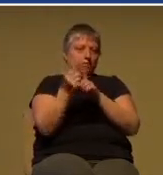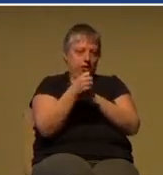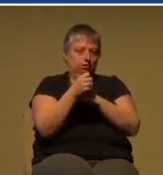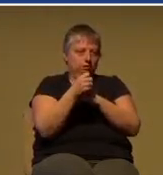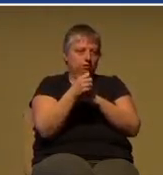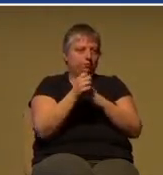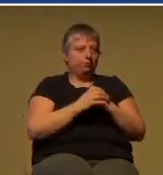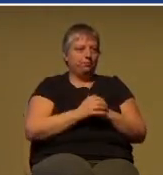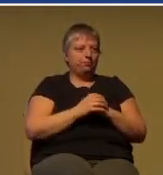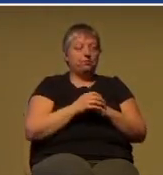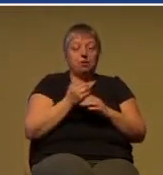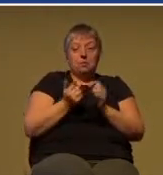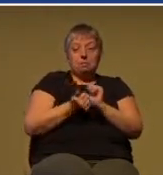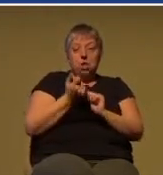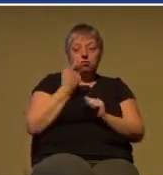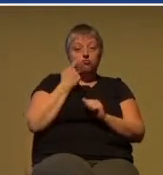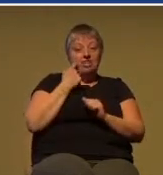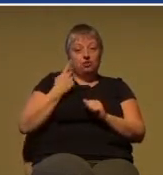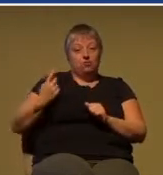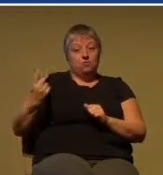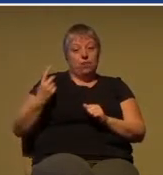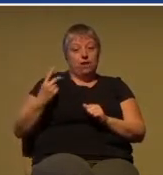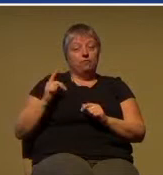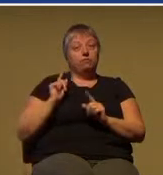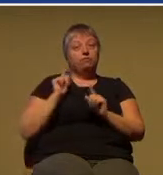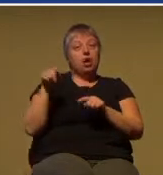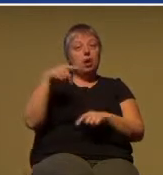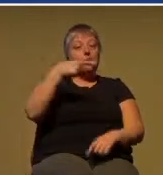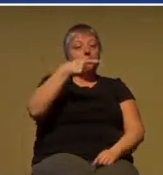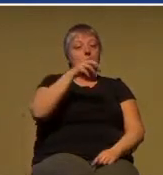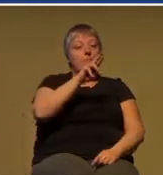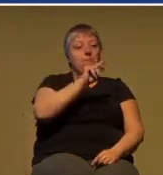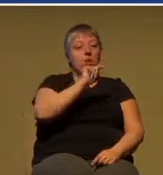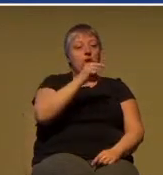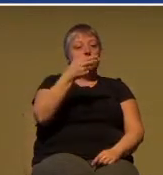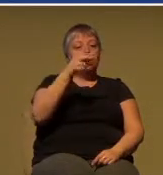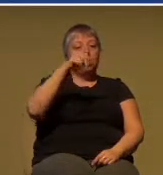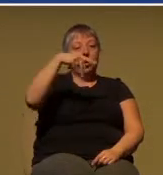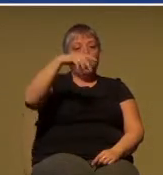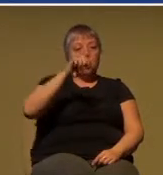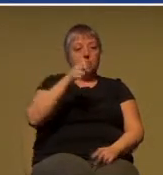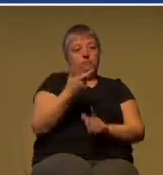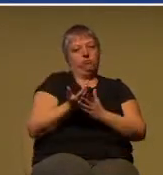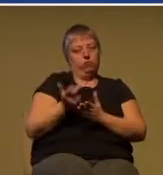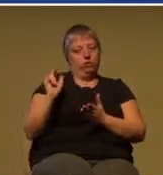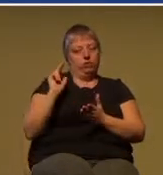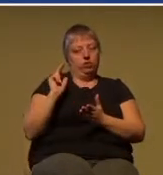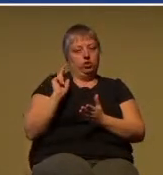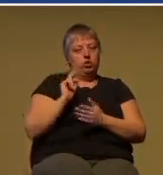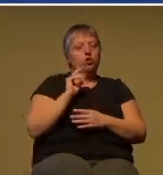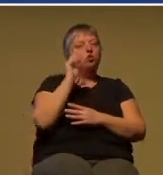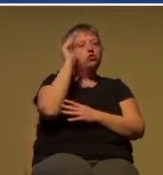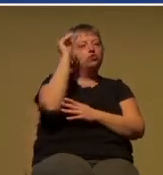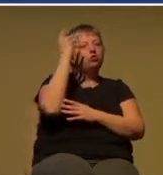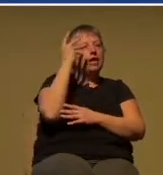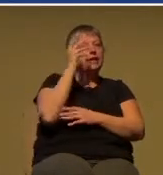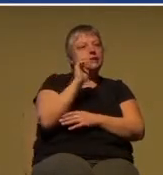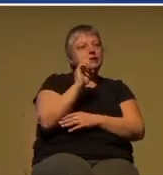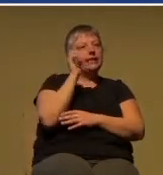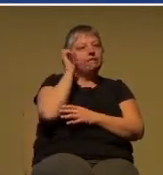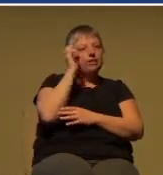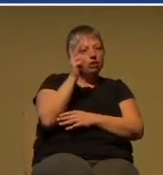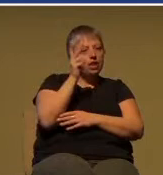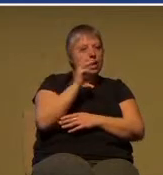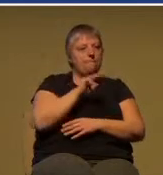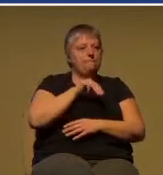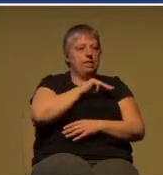Most recently, Debra and I were in Port Hope 3 weeks ago at Grace Evangelical Missionary